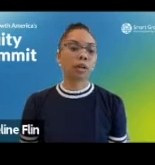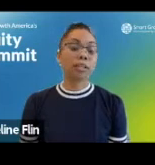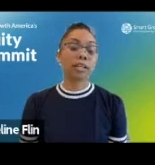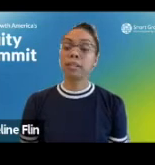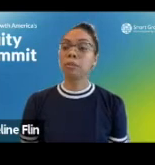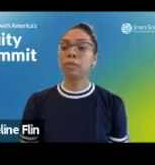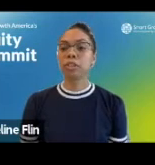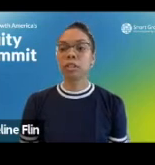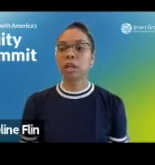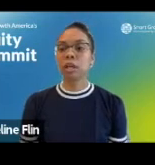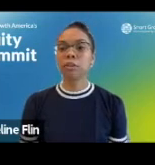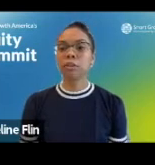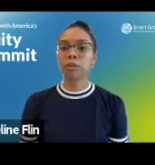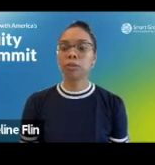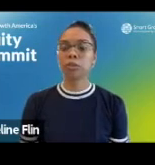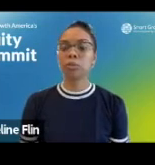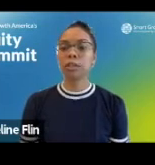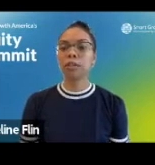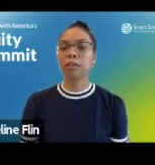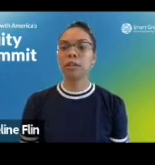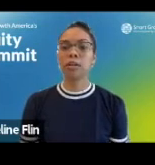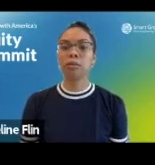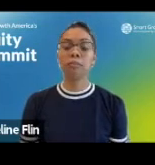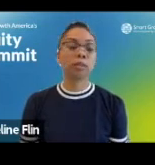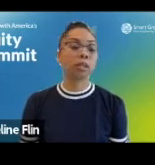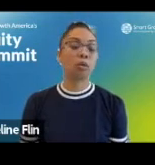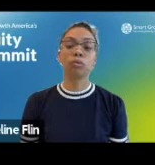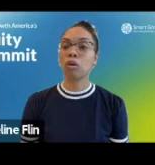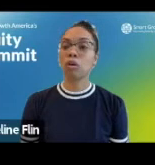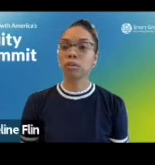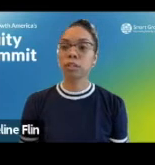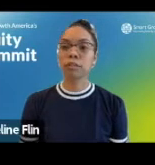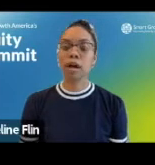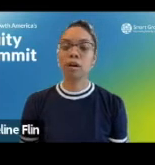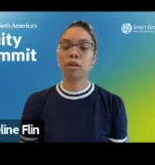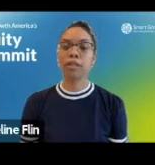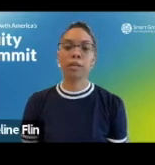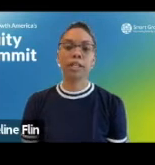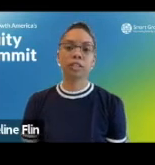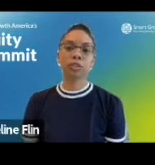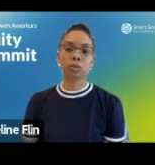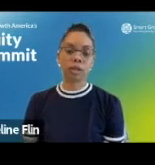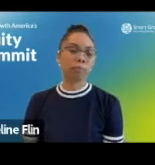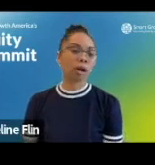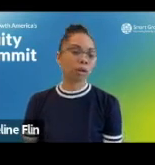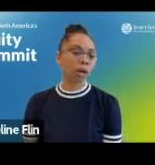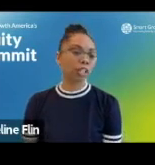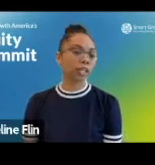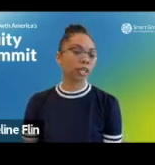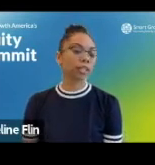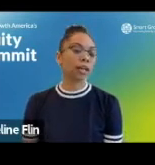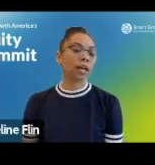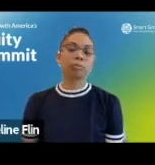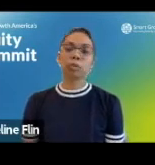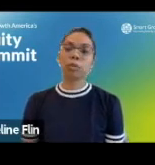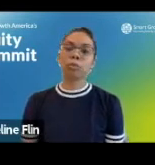we thought that their mission aligned the most with the overall goals of our India Basin Shoreline Park